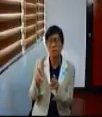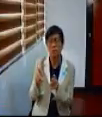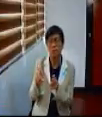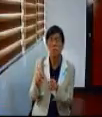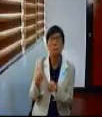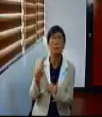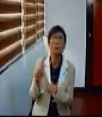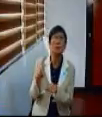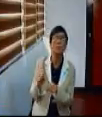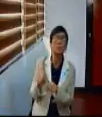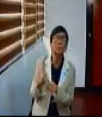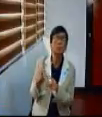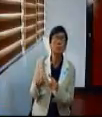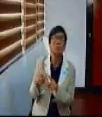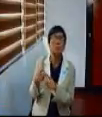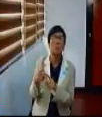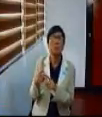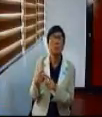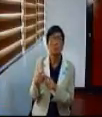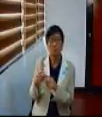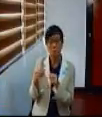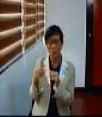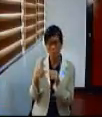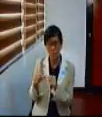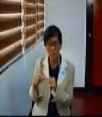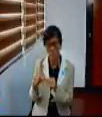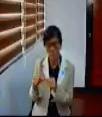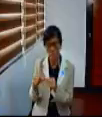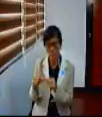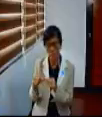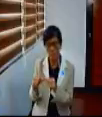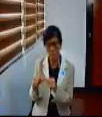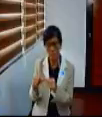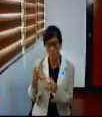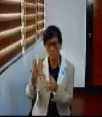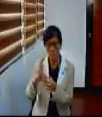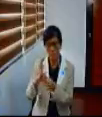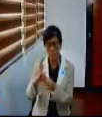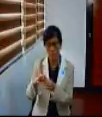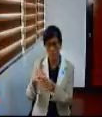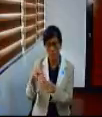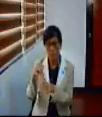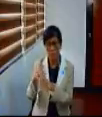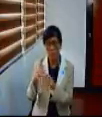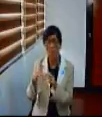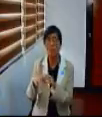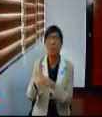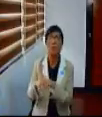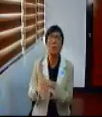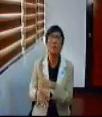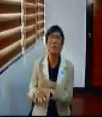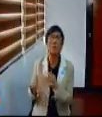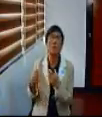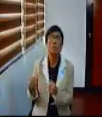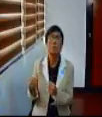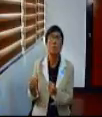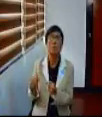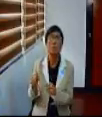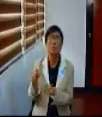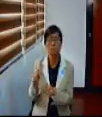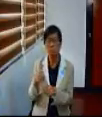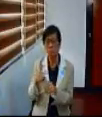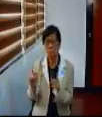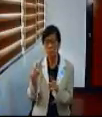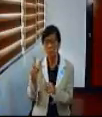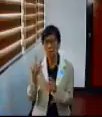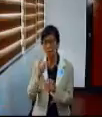remedy. Then as you approach further down the line, the links are less strong. But that doesn't mean, therefore, you could ignore it,